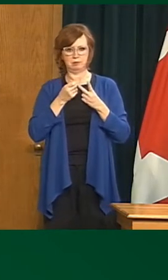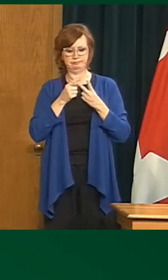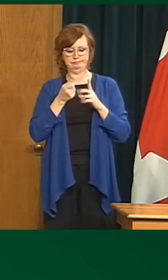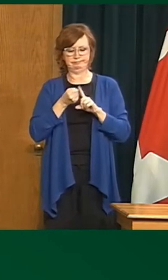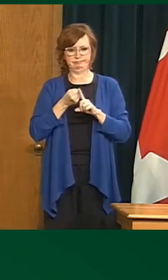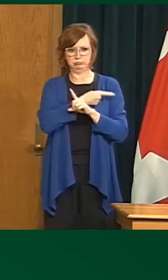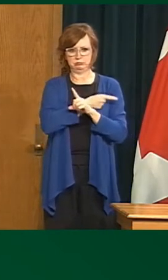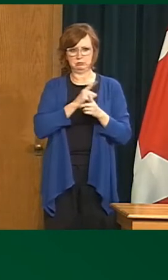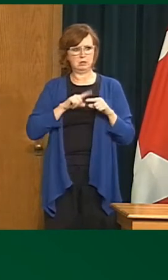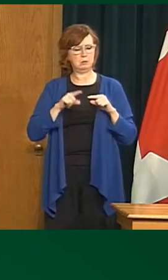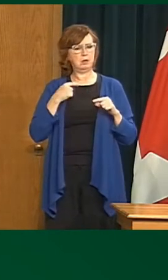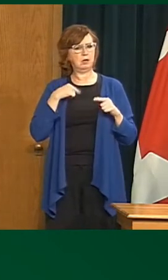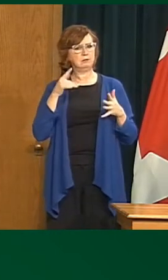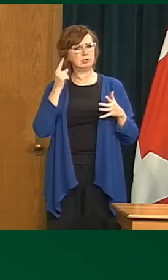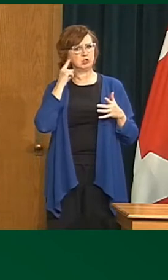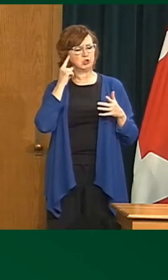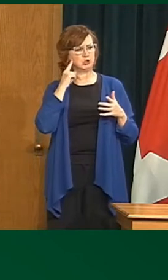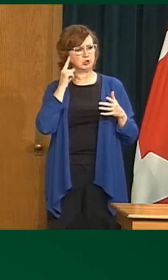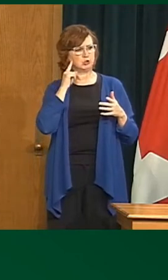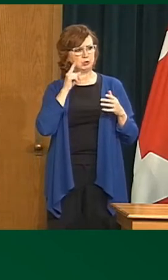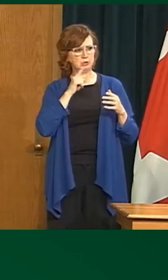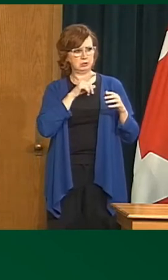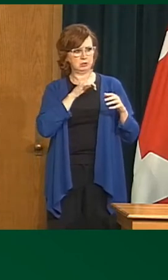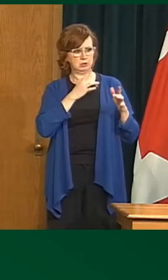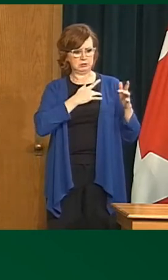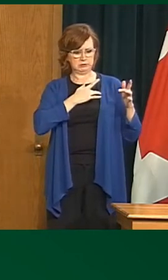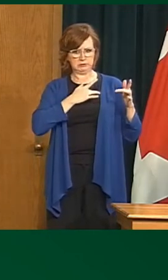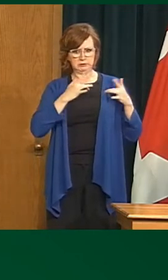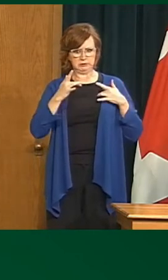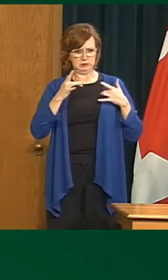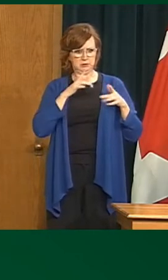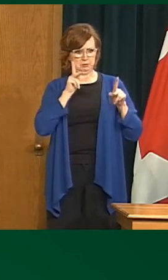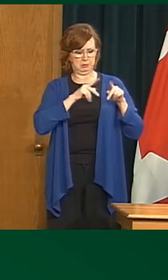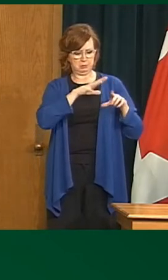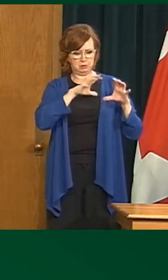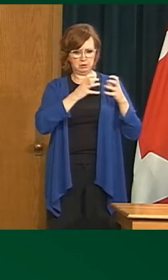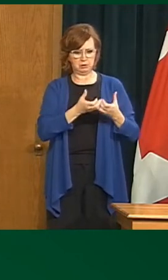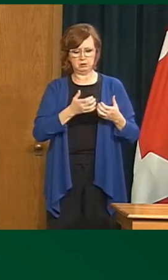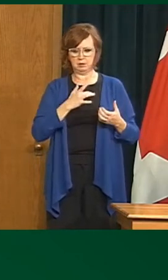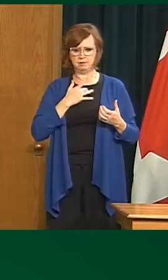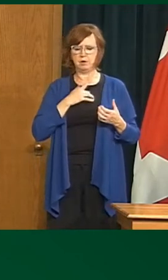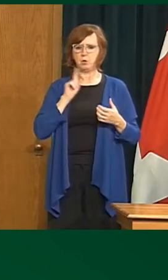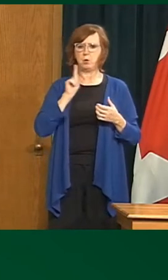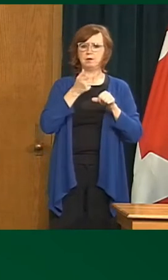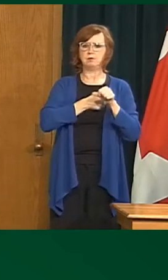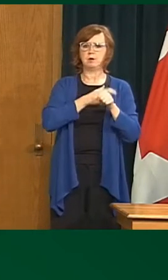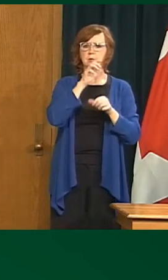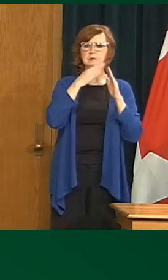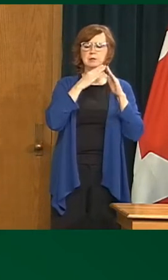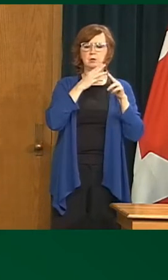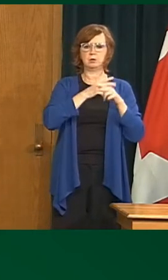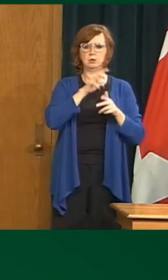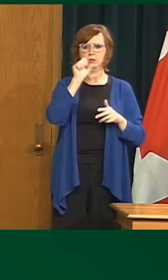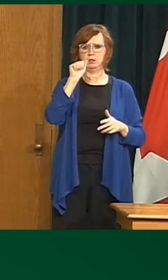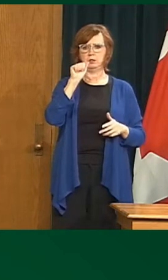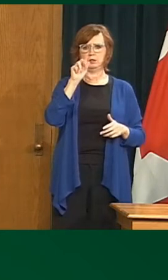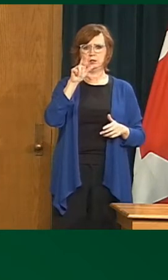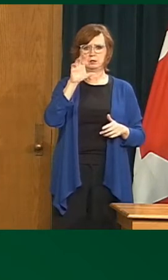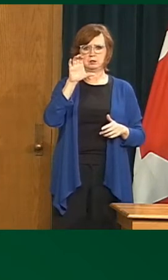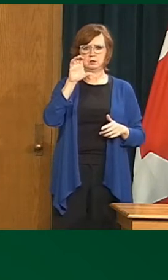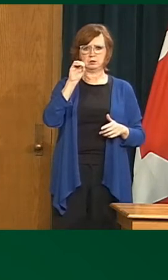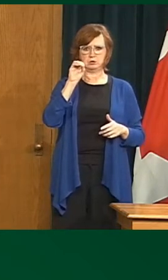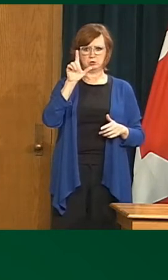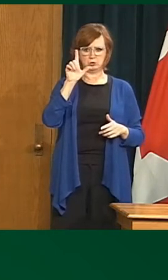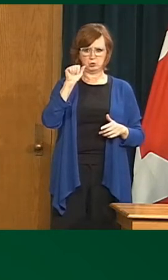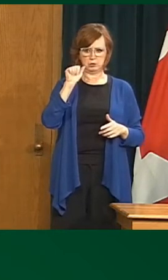residents, particularly in the community of Arcola, who have a lot of concerns about the plan